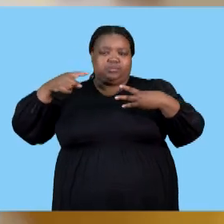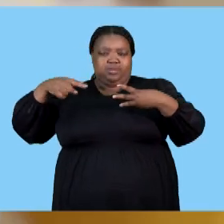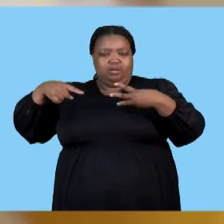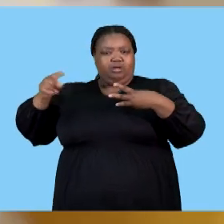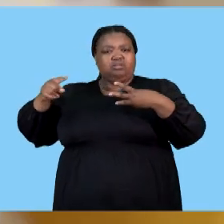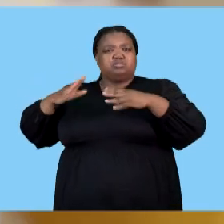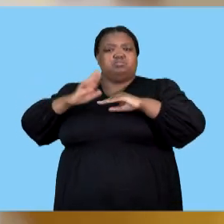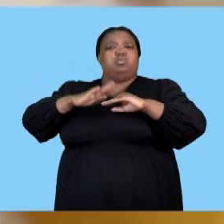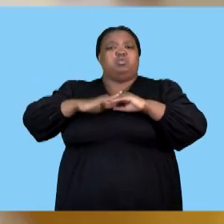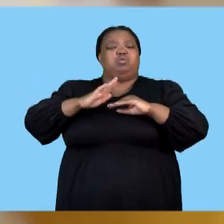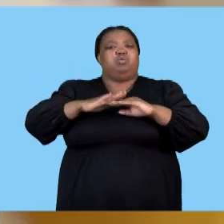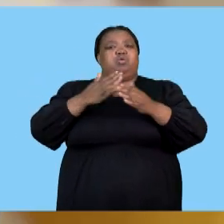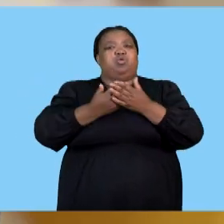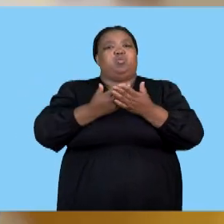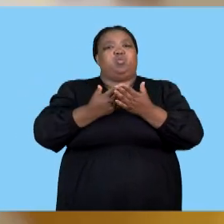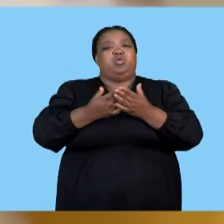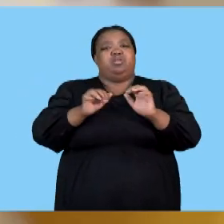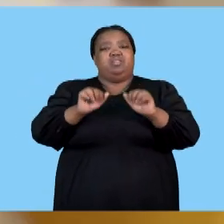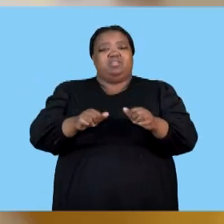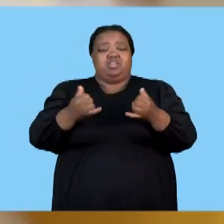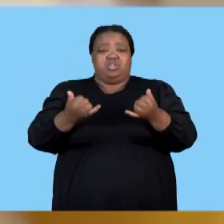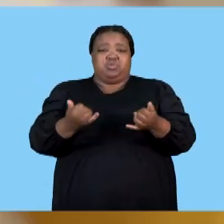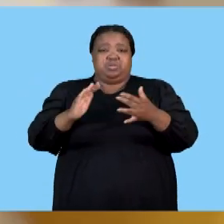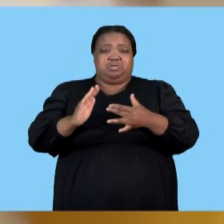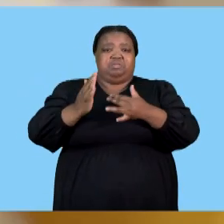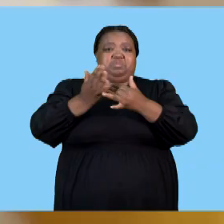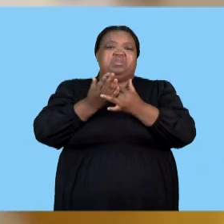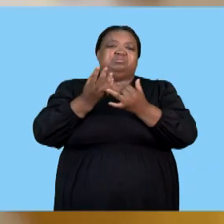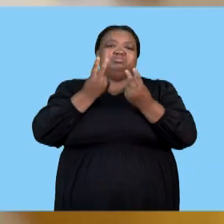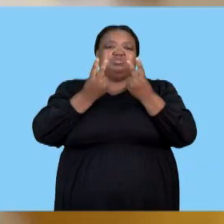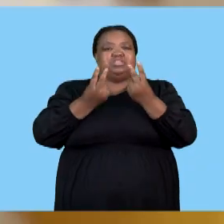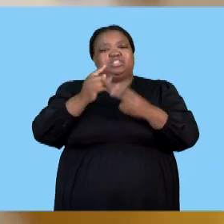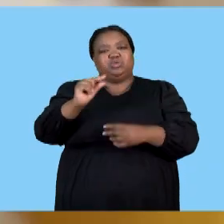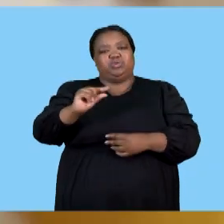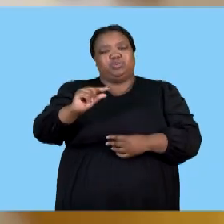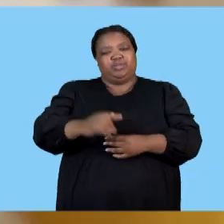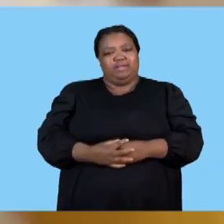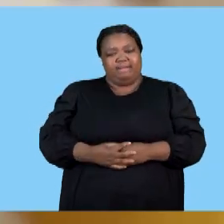pick a lot of marks. Dear learners, let's go for an ad break, and I'll see you shortly.